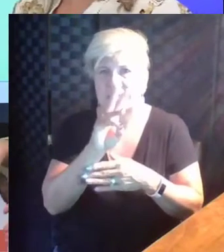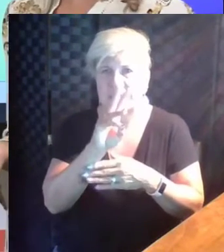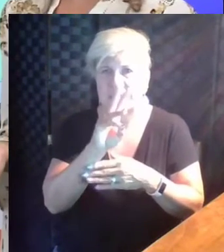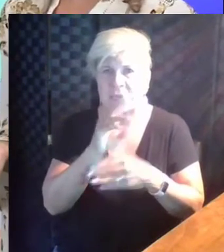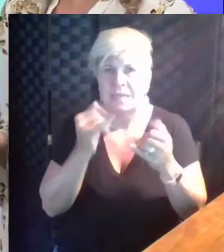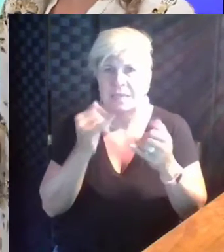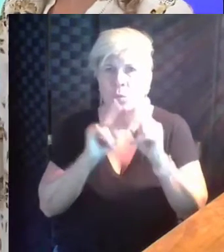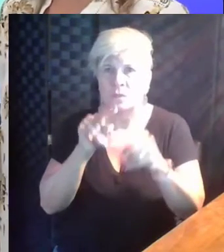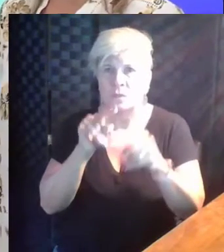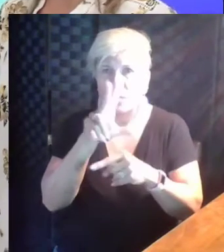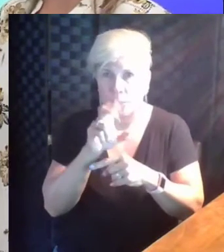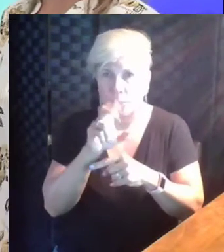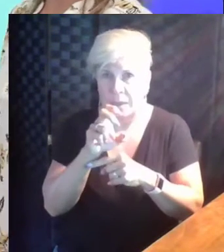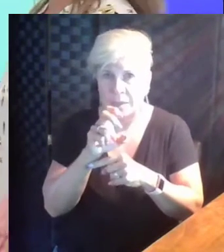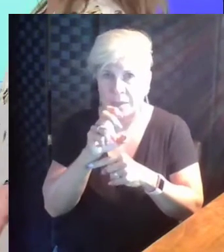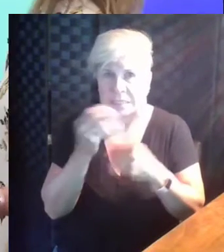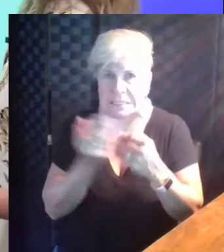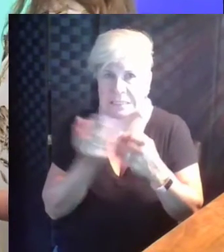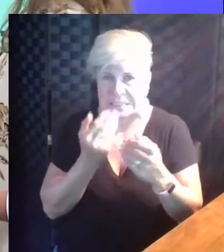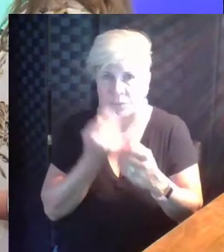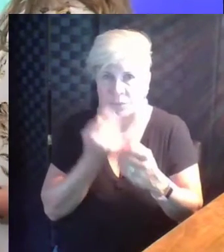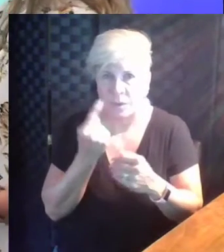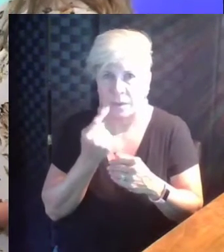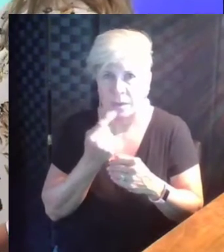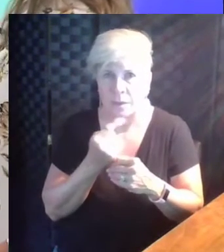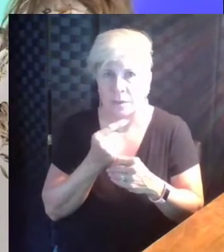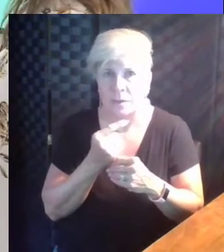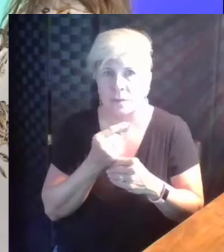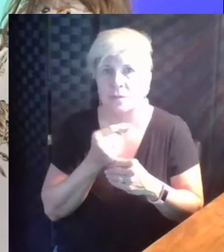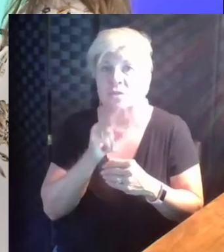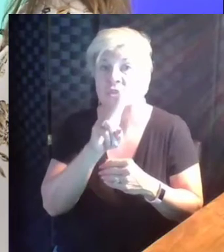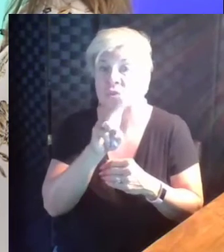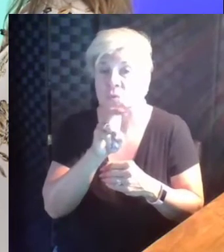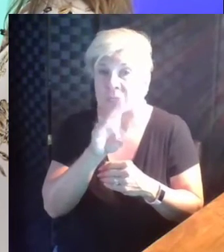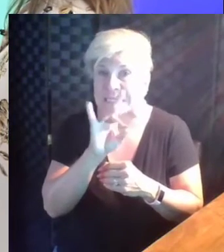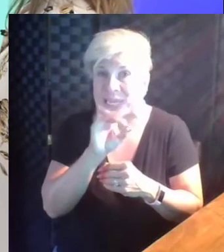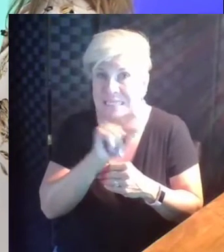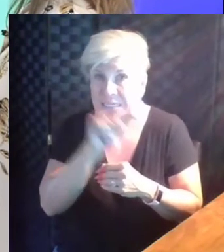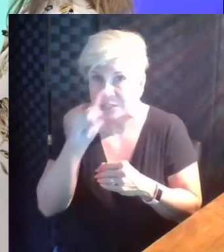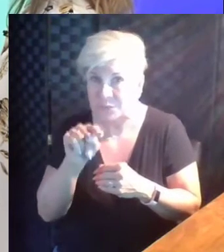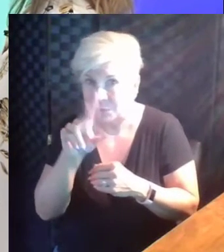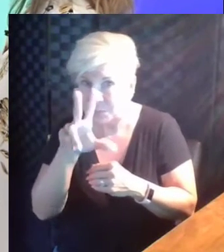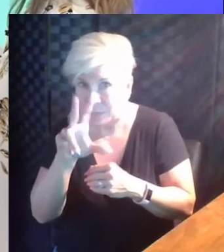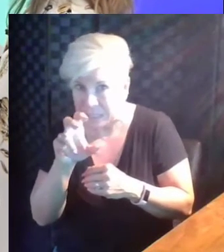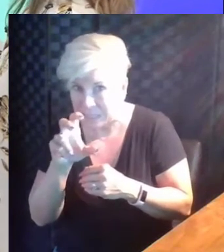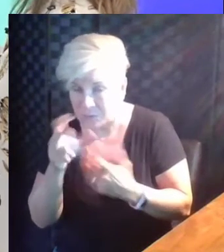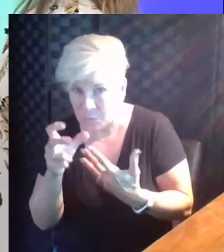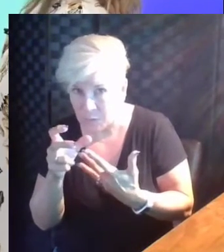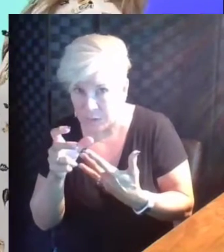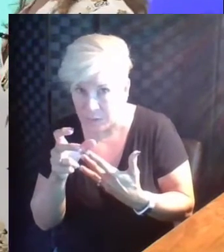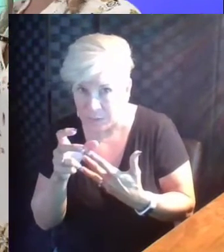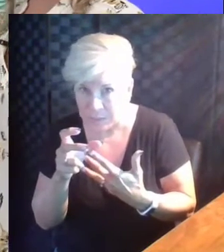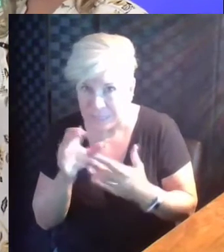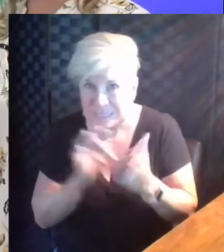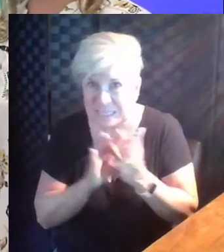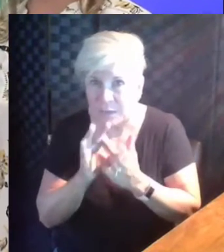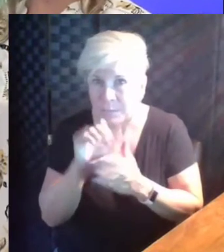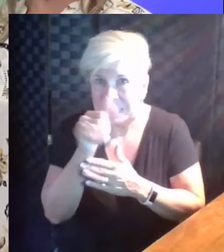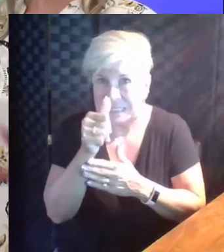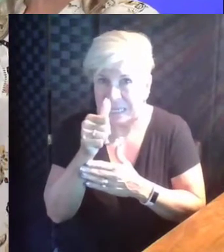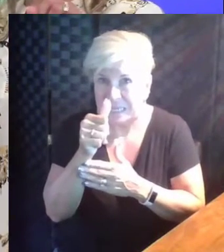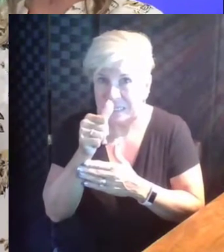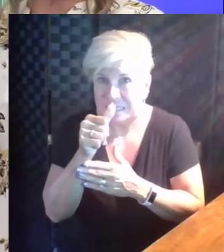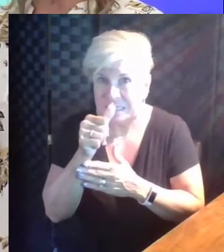to 300 because that's a really easy, friendly number. So I'm going to go from 280 to 300. I'm going to count by